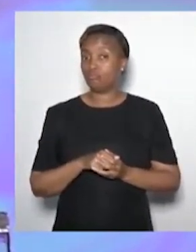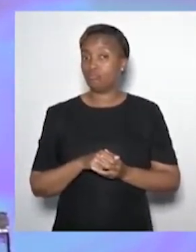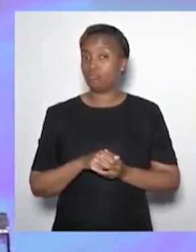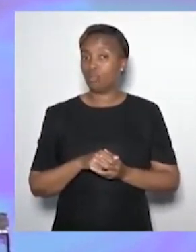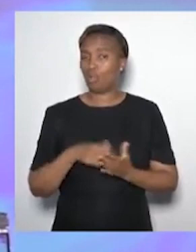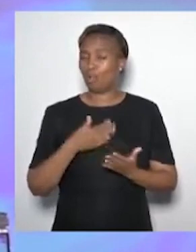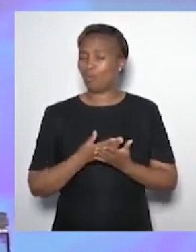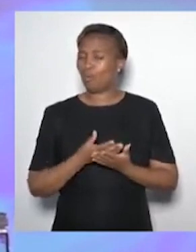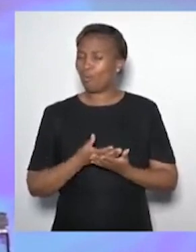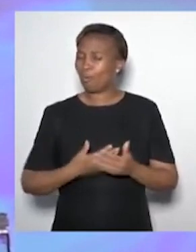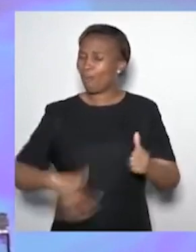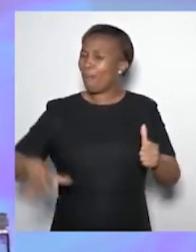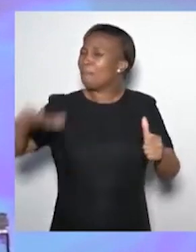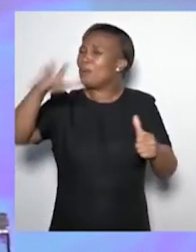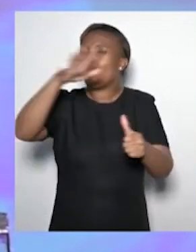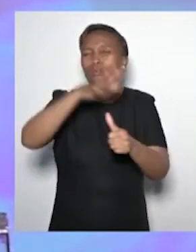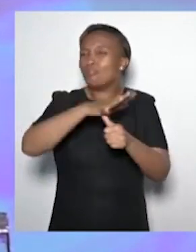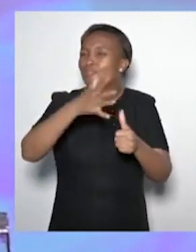emphasize